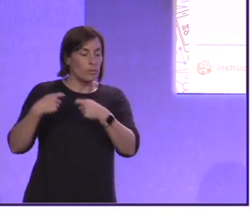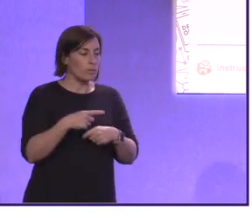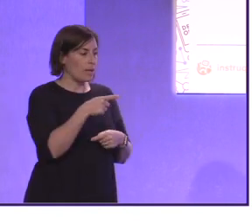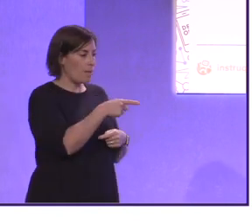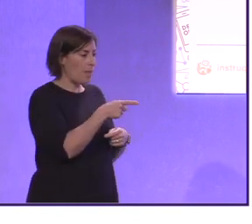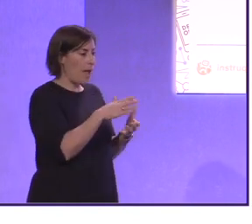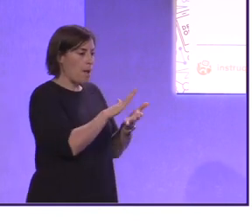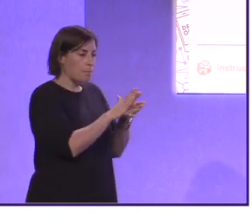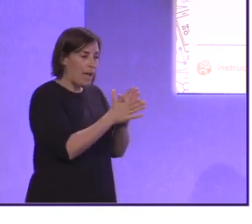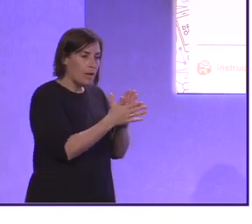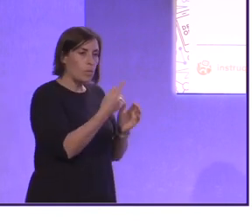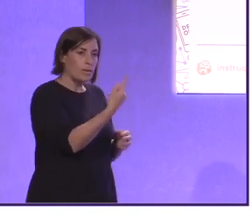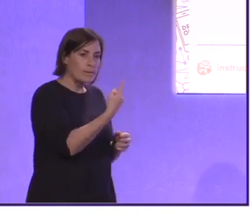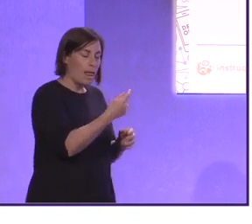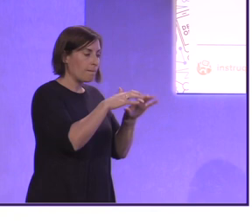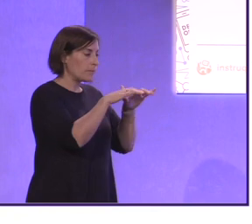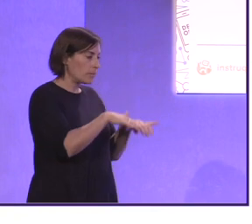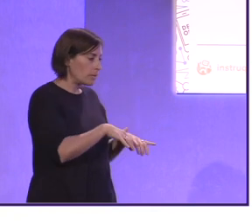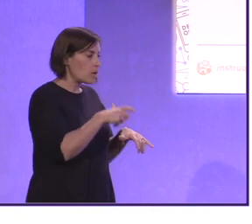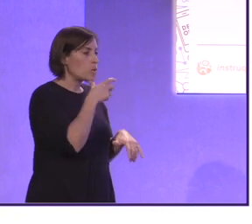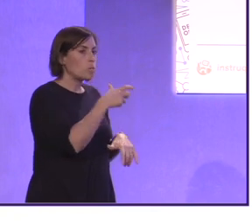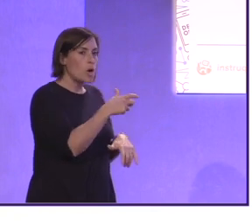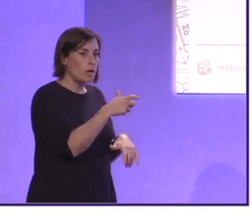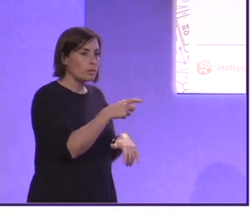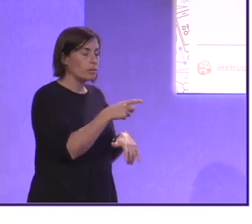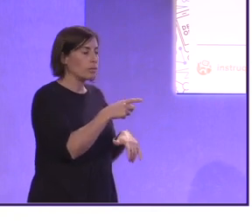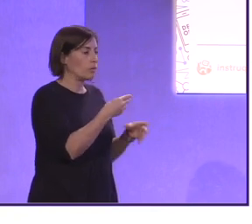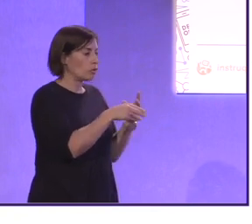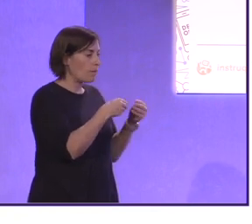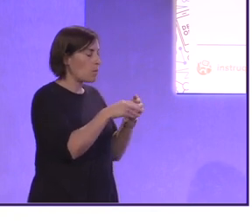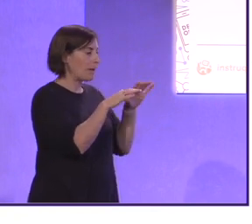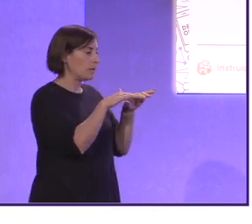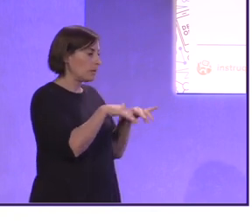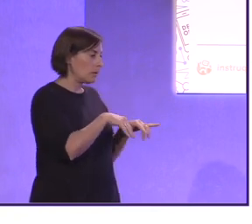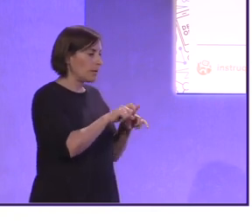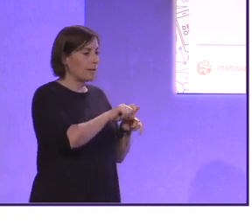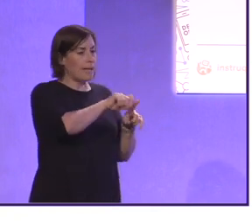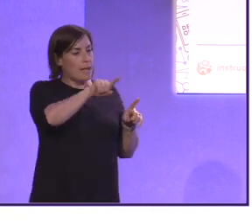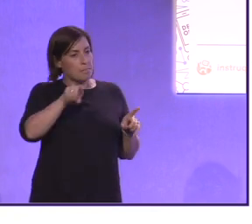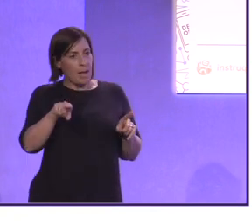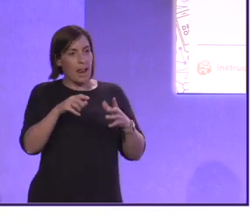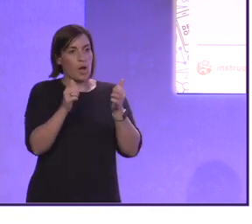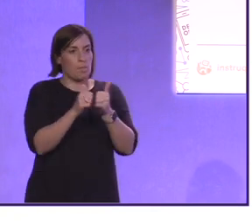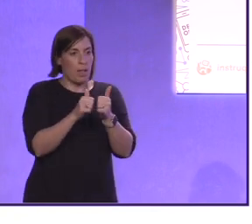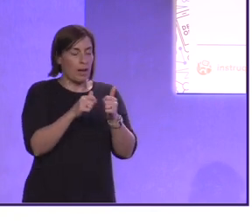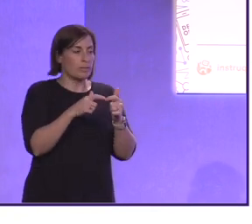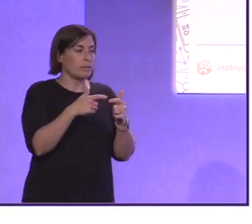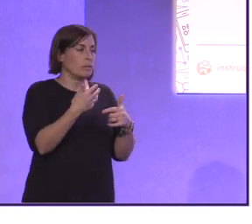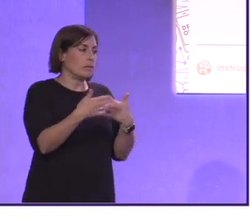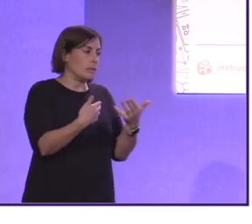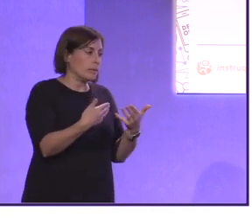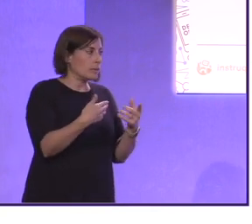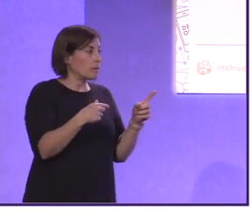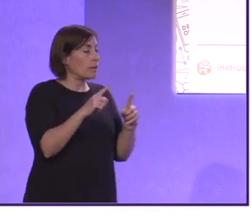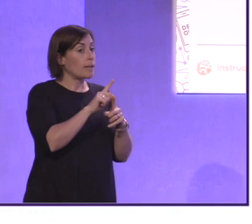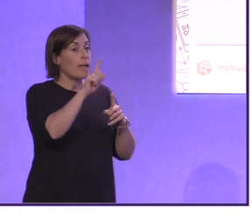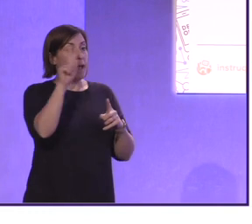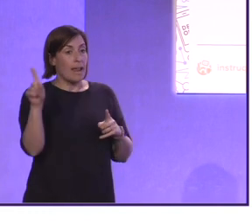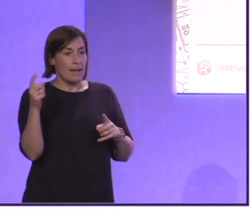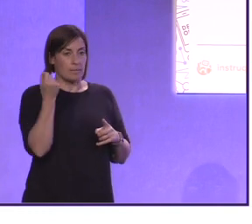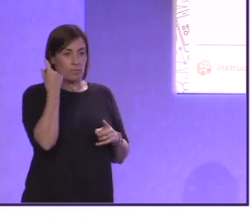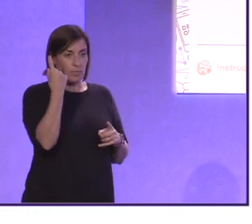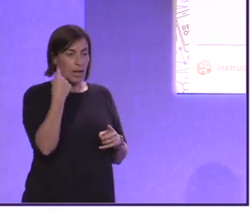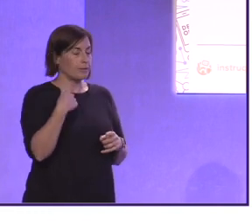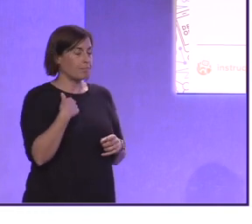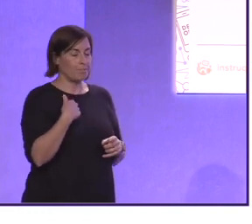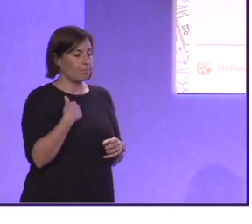creating documents, compiling them, writing them in Word, emailing them to someone, we later out found that what instead we